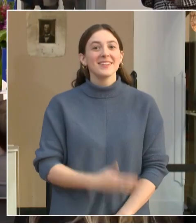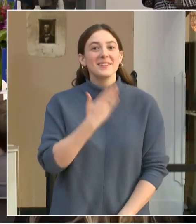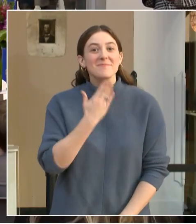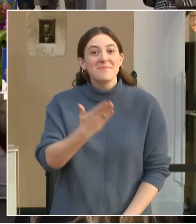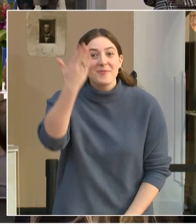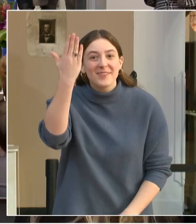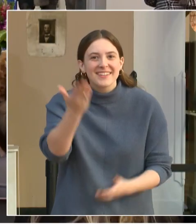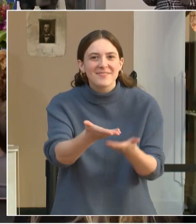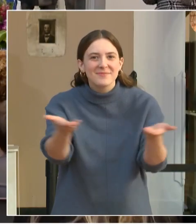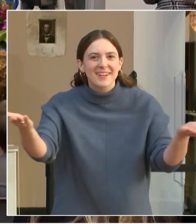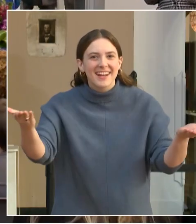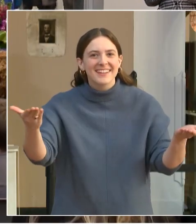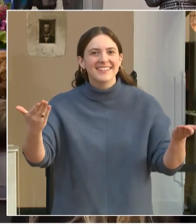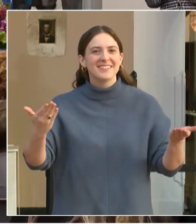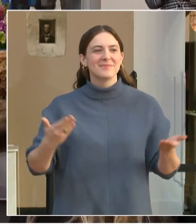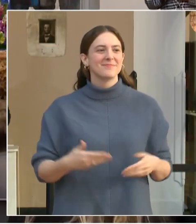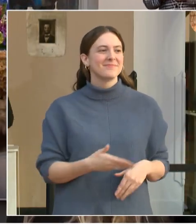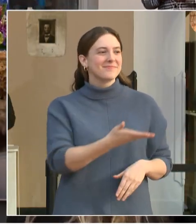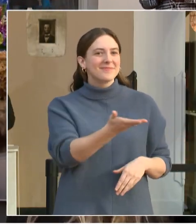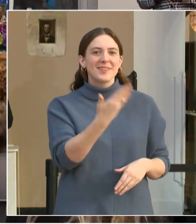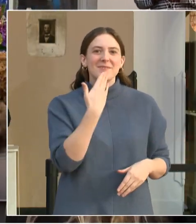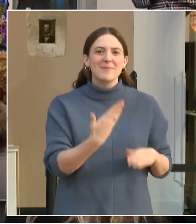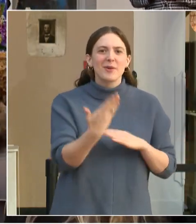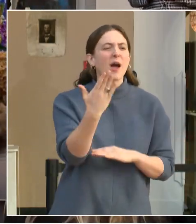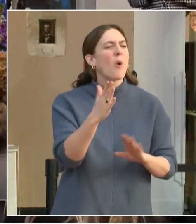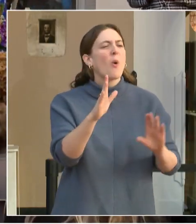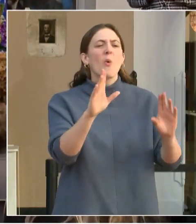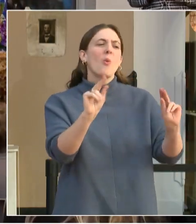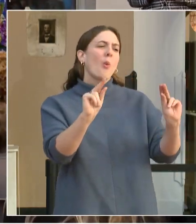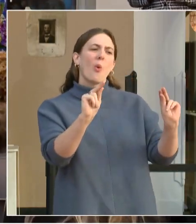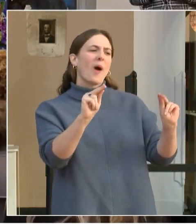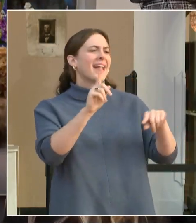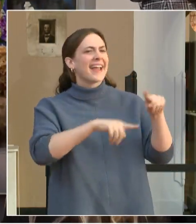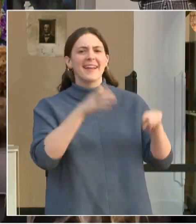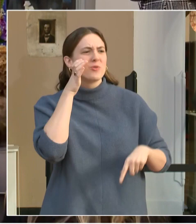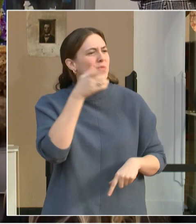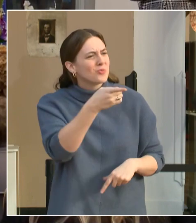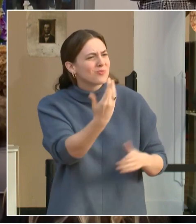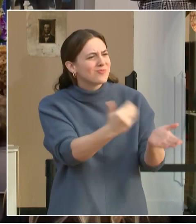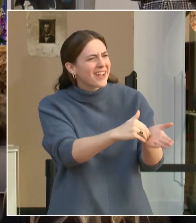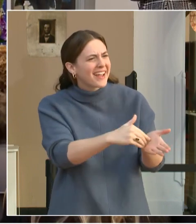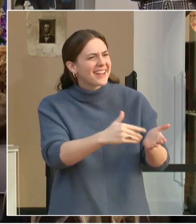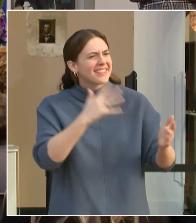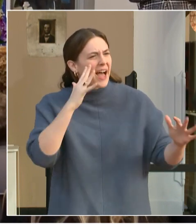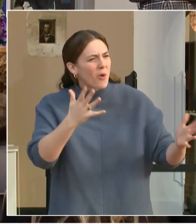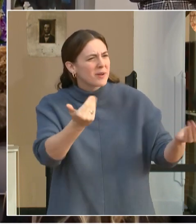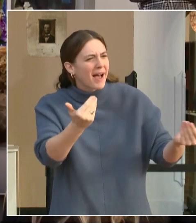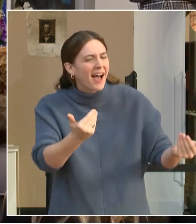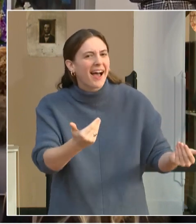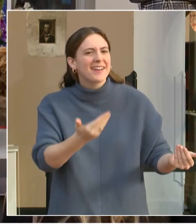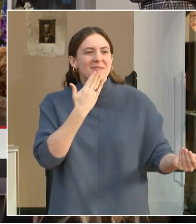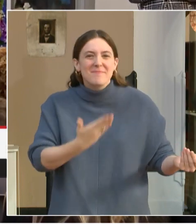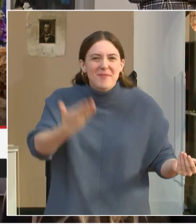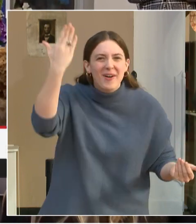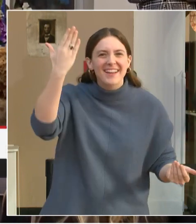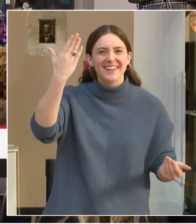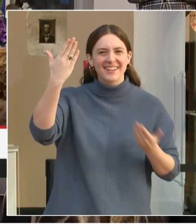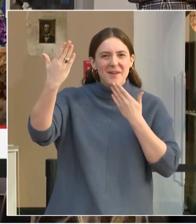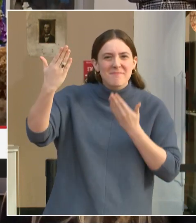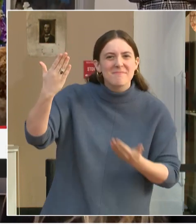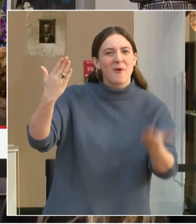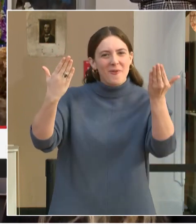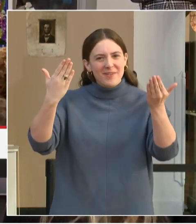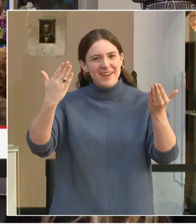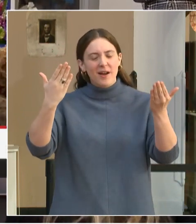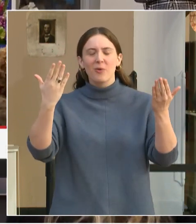Good morning, everybody. No, I can't hear you. Good morning, everybody. Good morning. Good